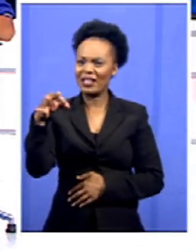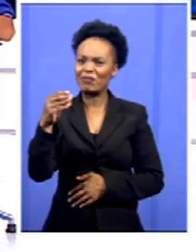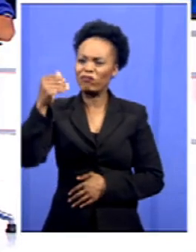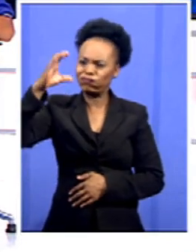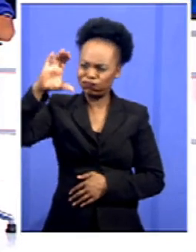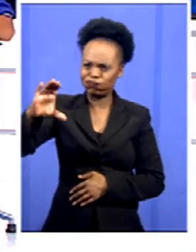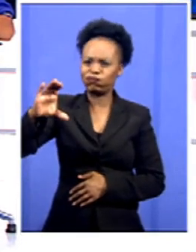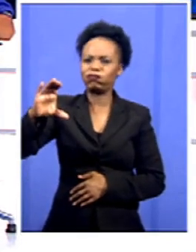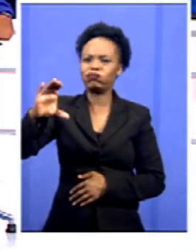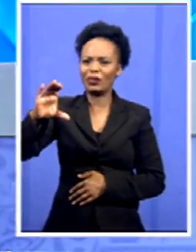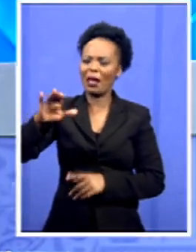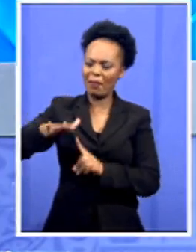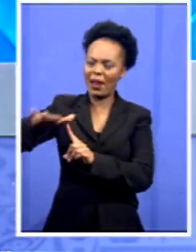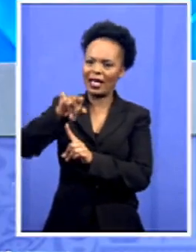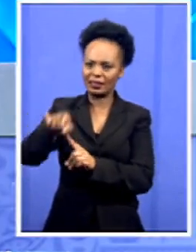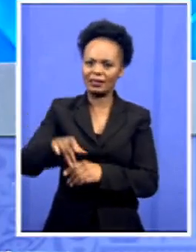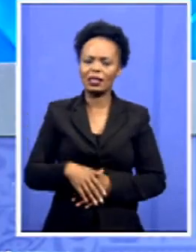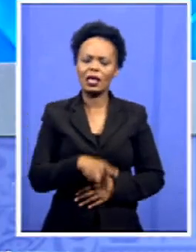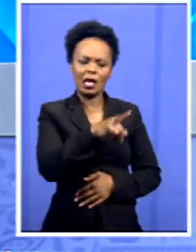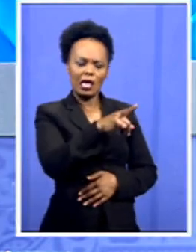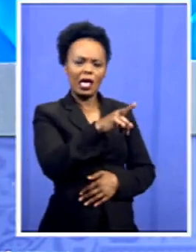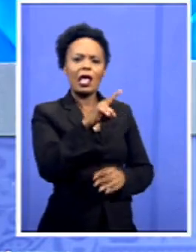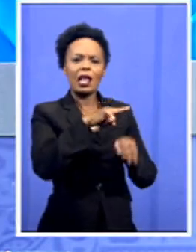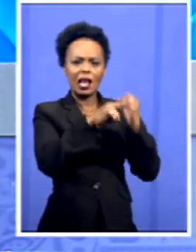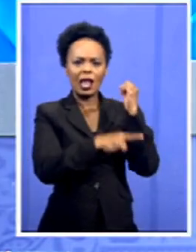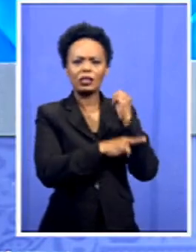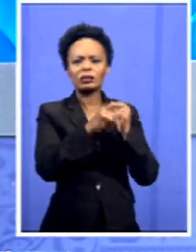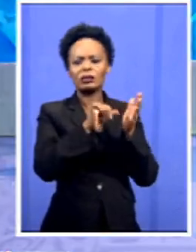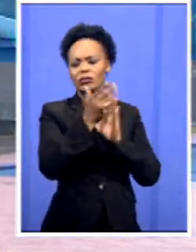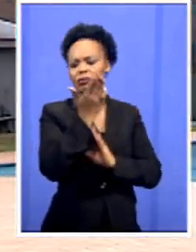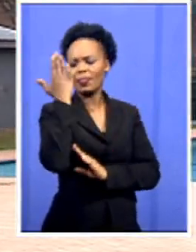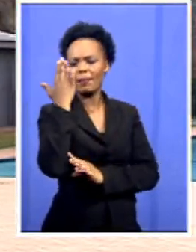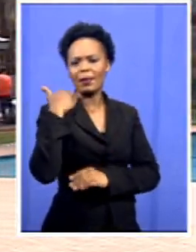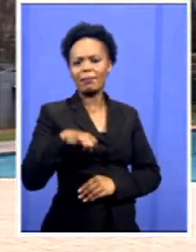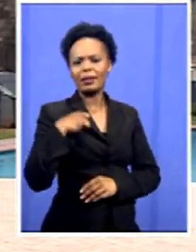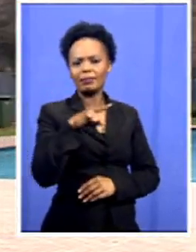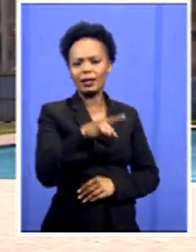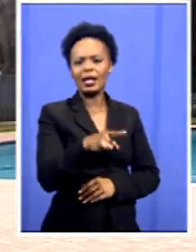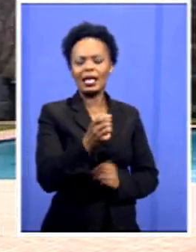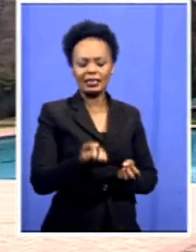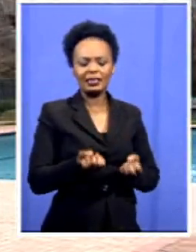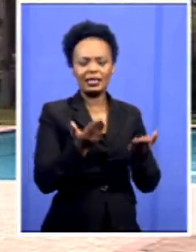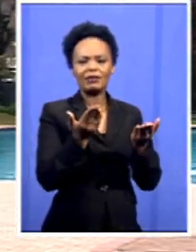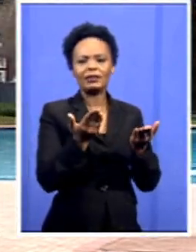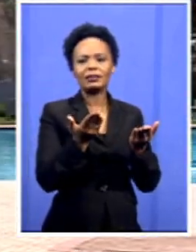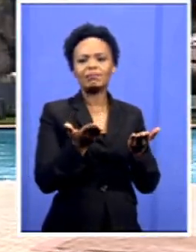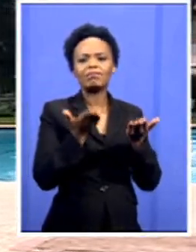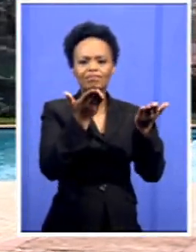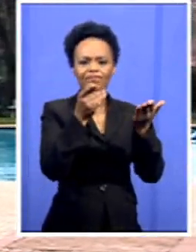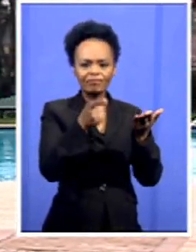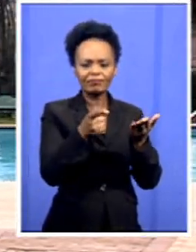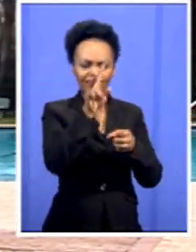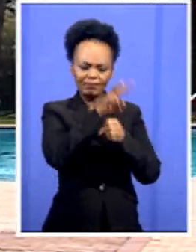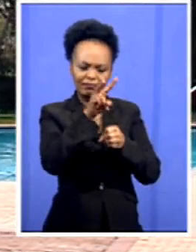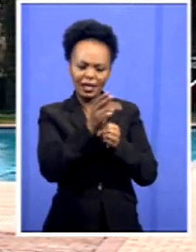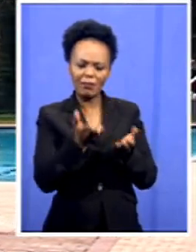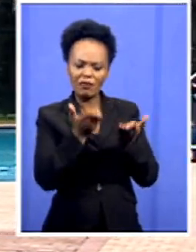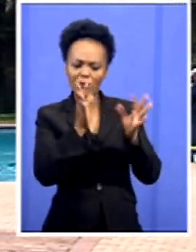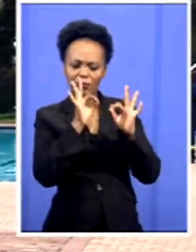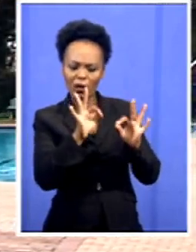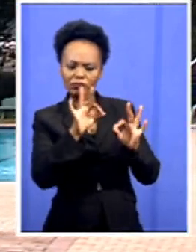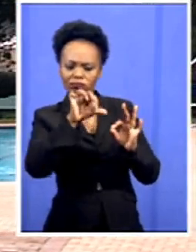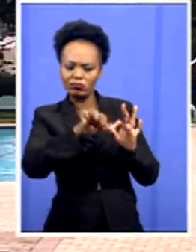that particular area. You see, last week, the municipality that we were dealing with here on service delivery gauge in Vembe, there was